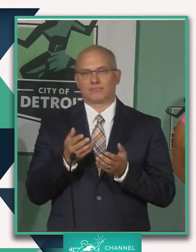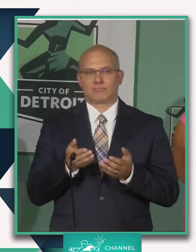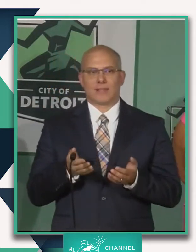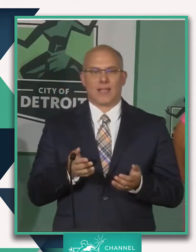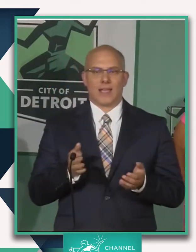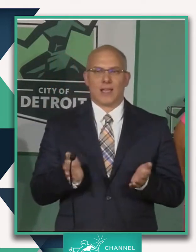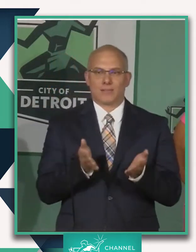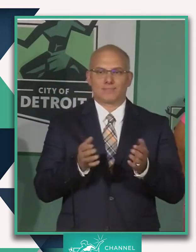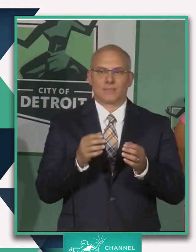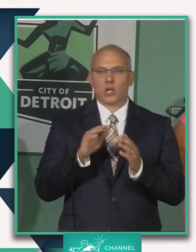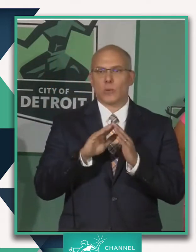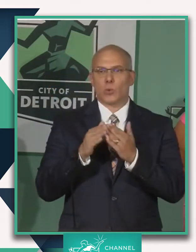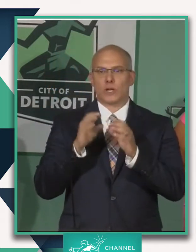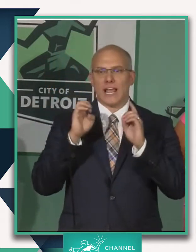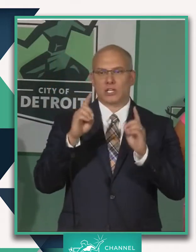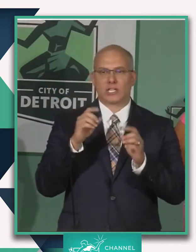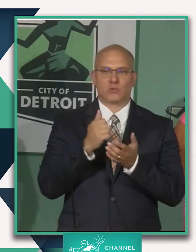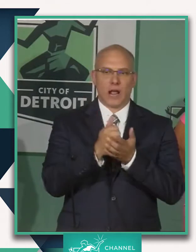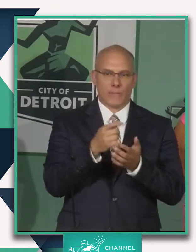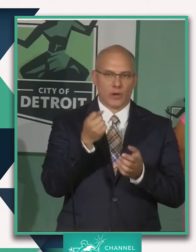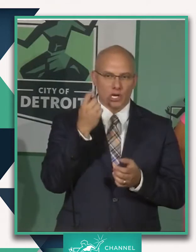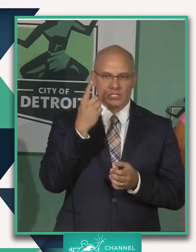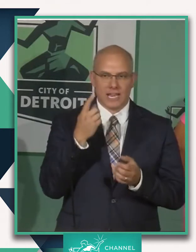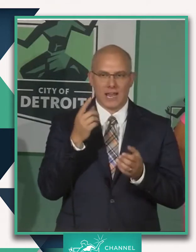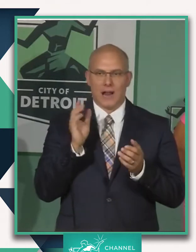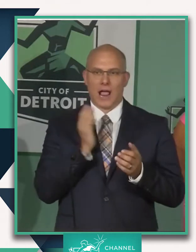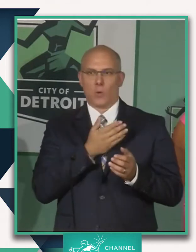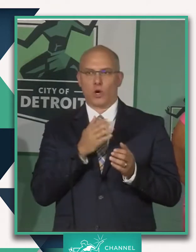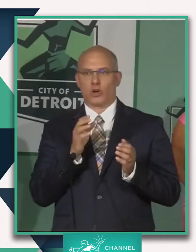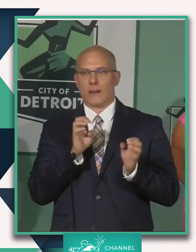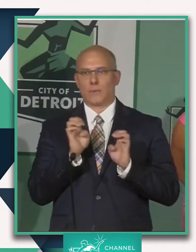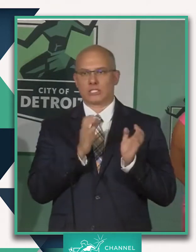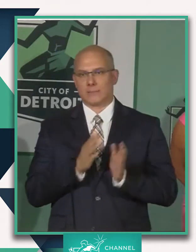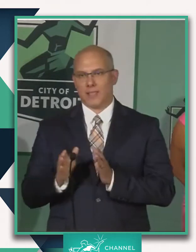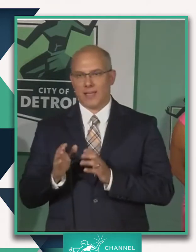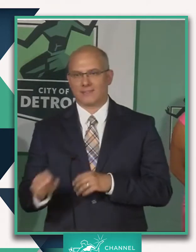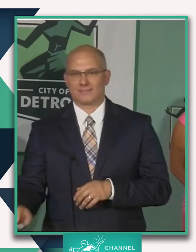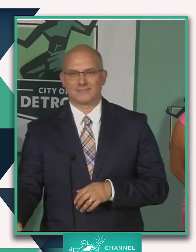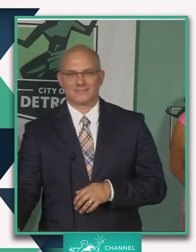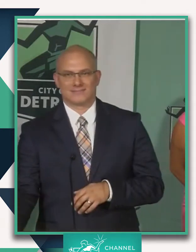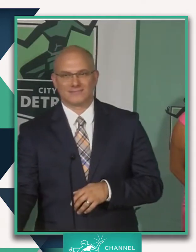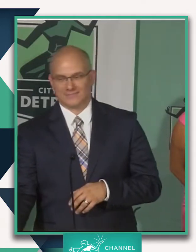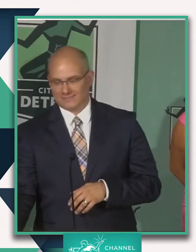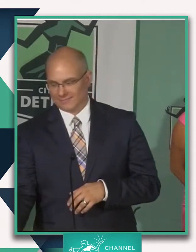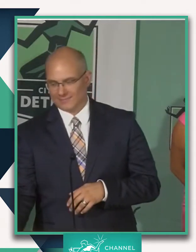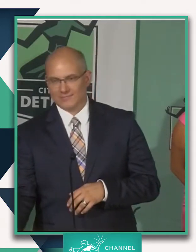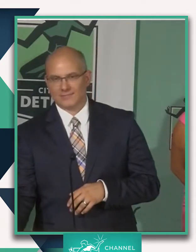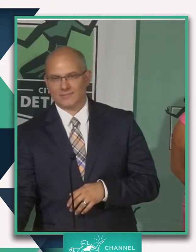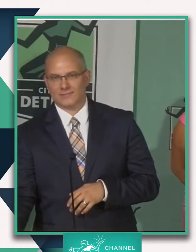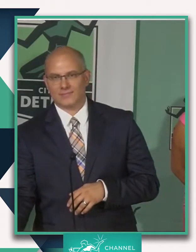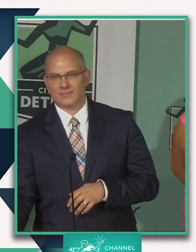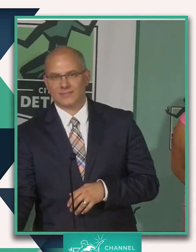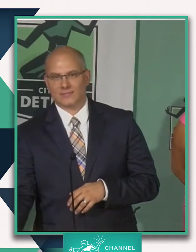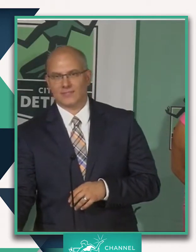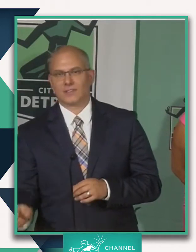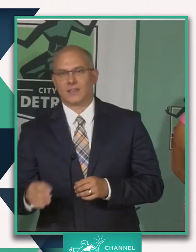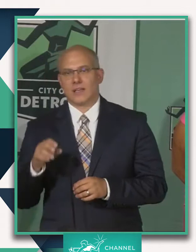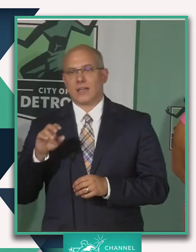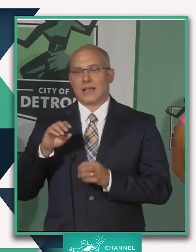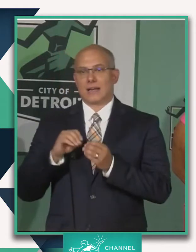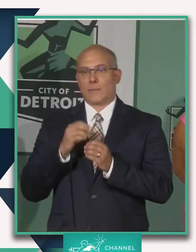us, and encouraging the community and educating them with how to handle emergency preparedness.